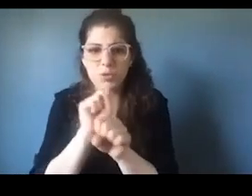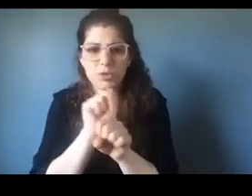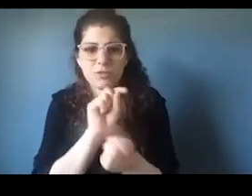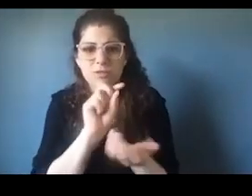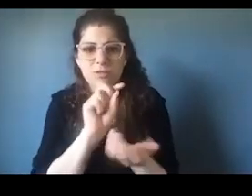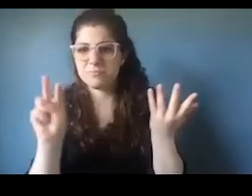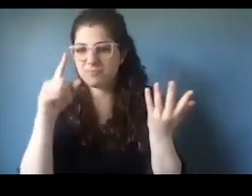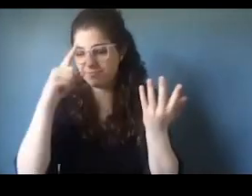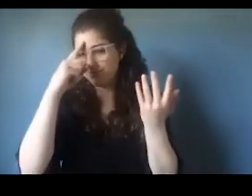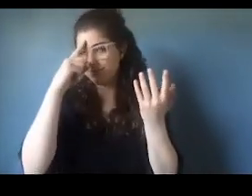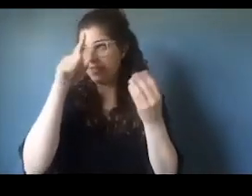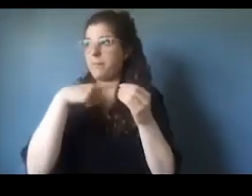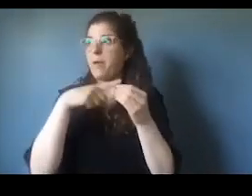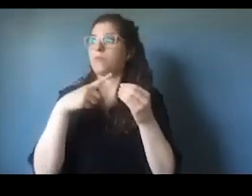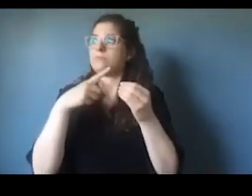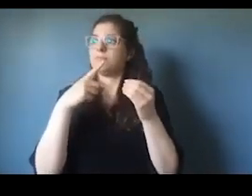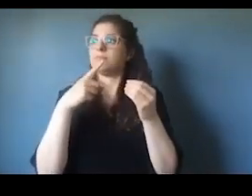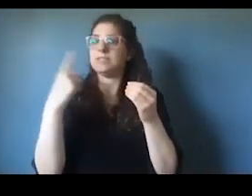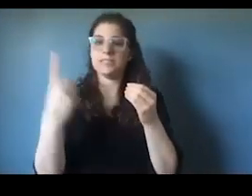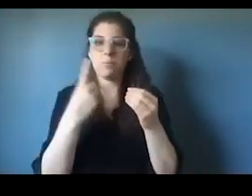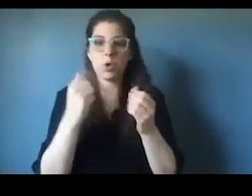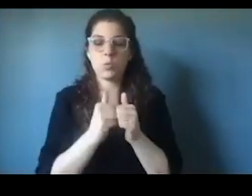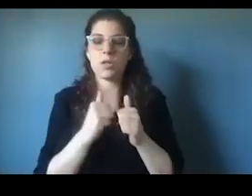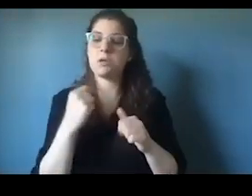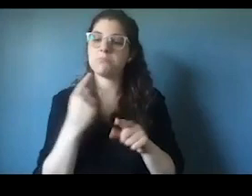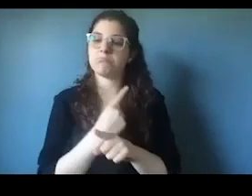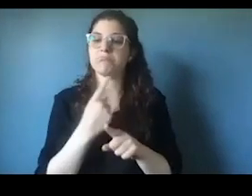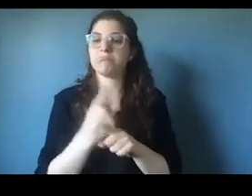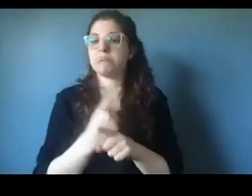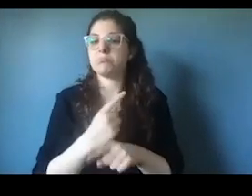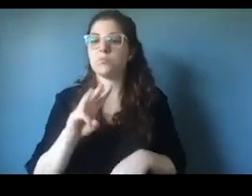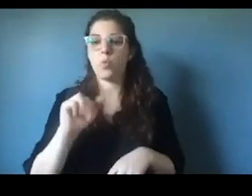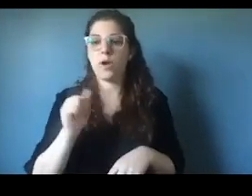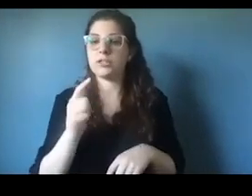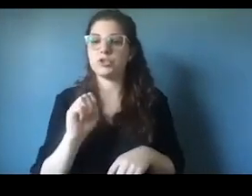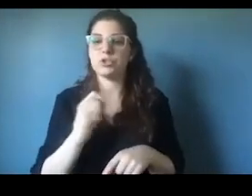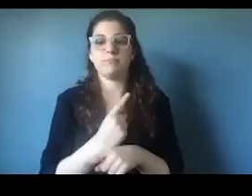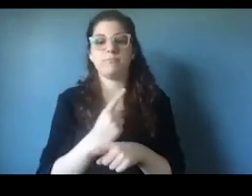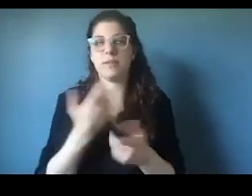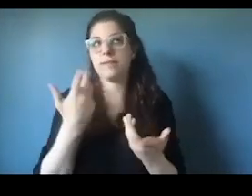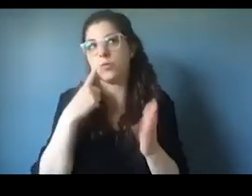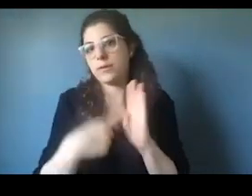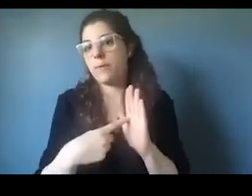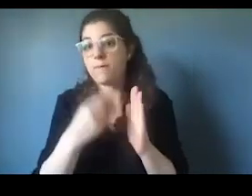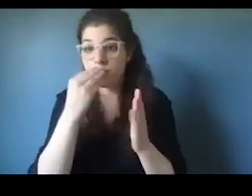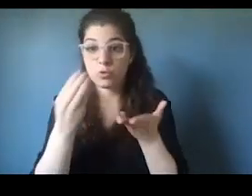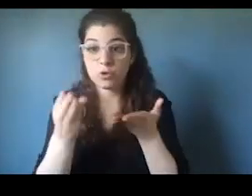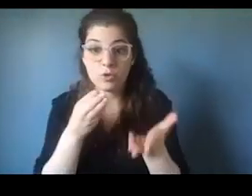about how somebody with the median wages in each of these occupations, so for food service here,